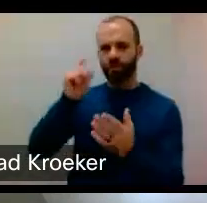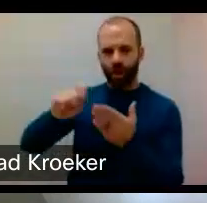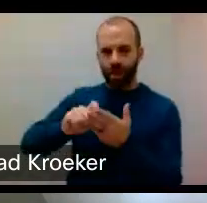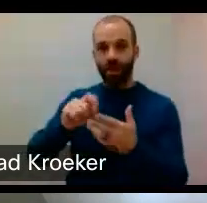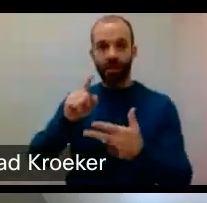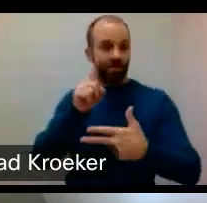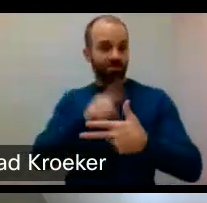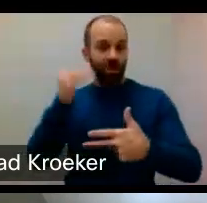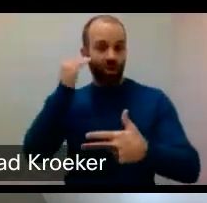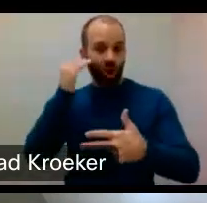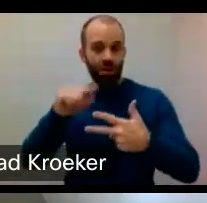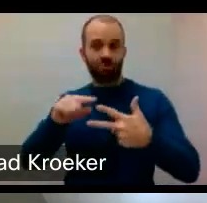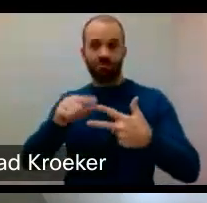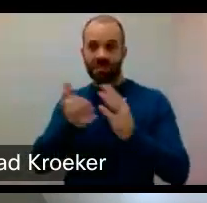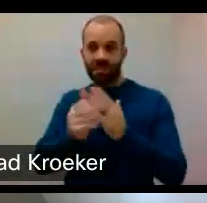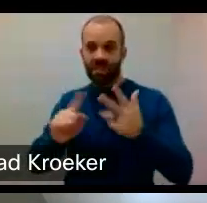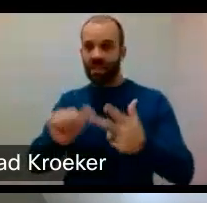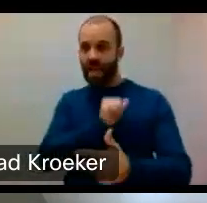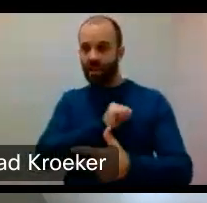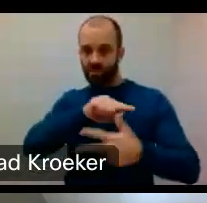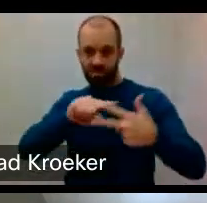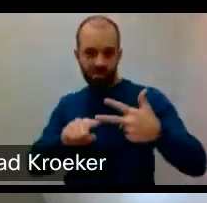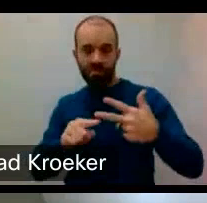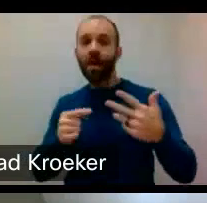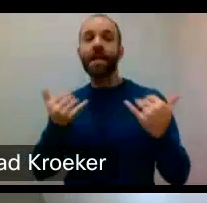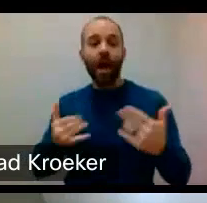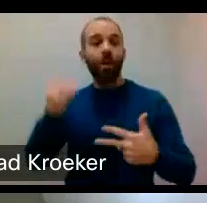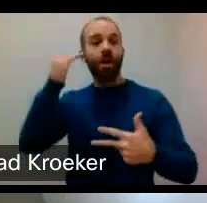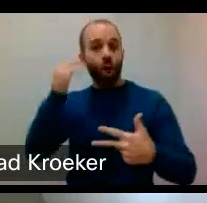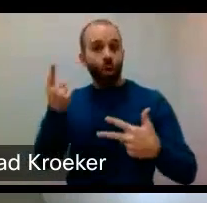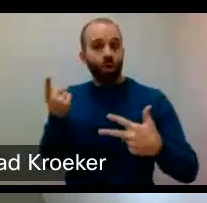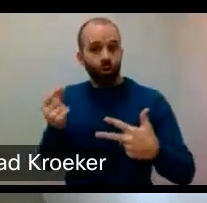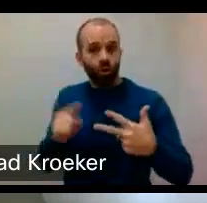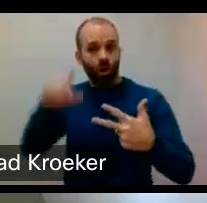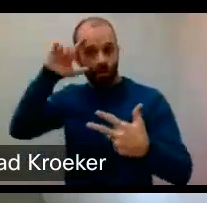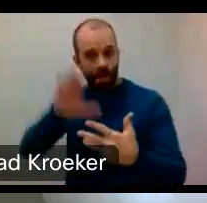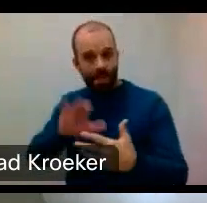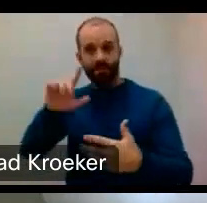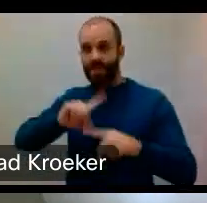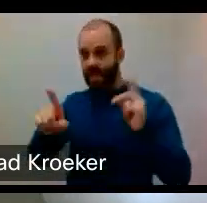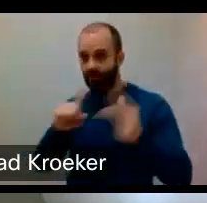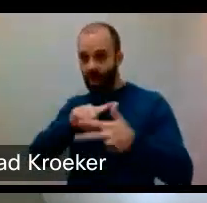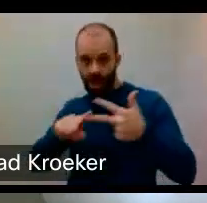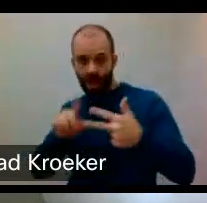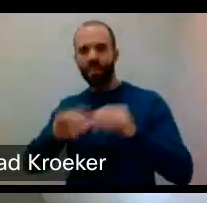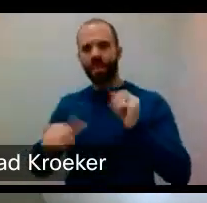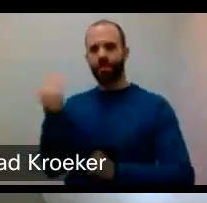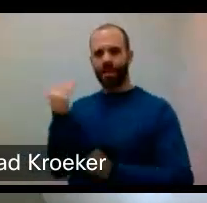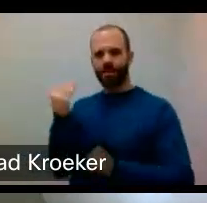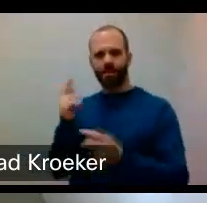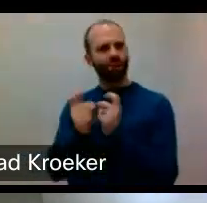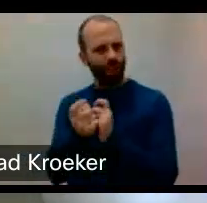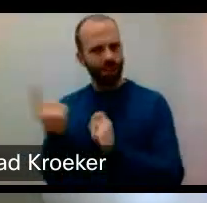attitudes, I now know or do or believe something different than I had in the past.